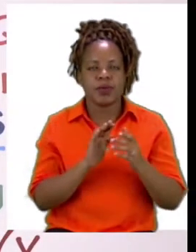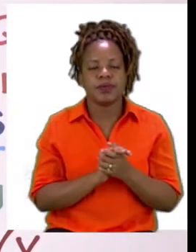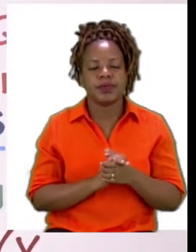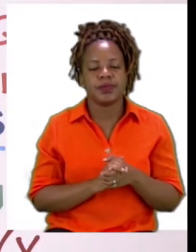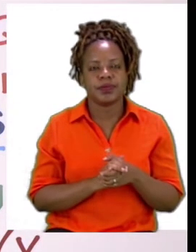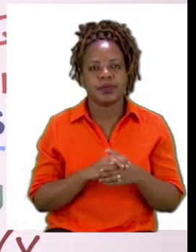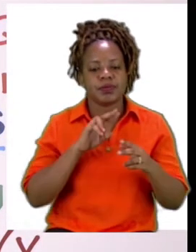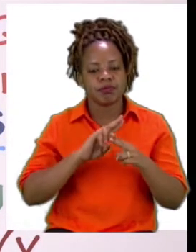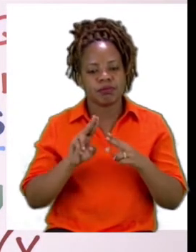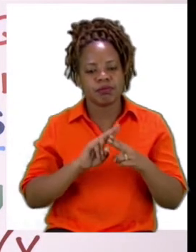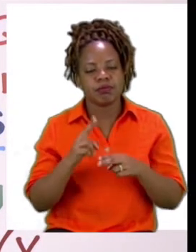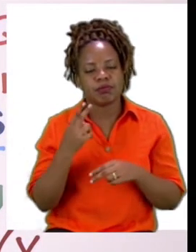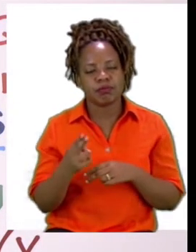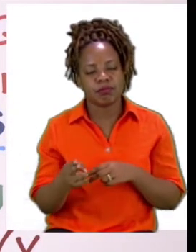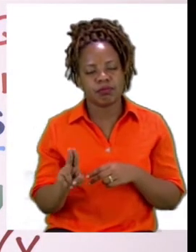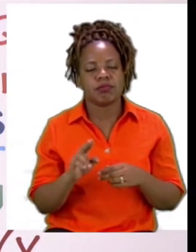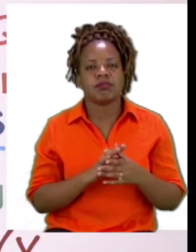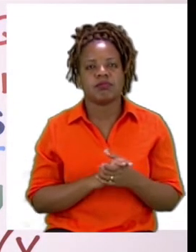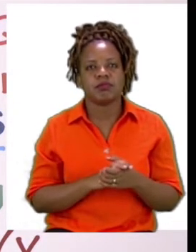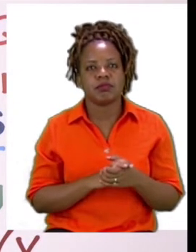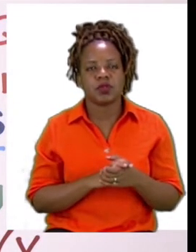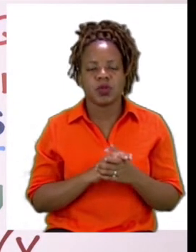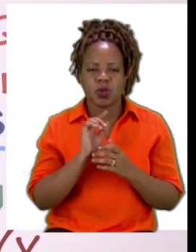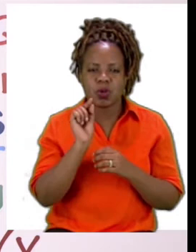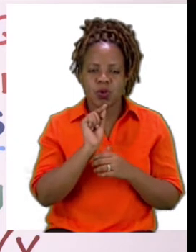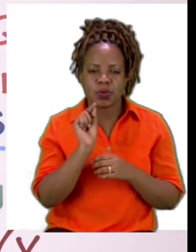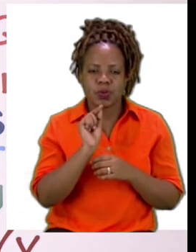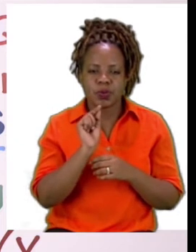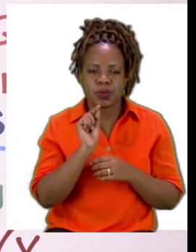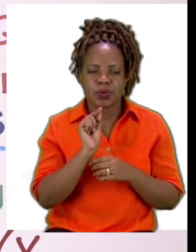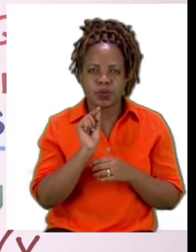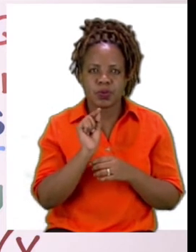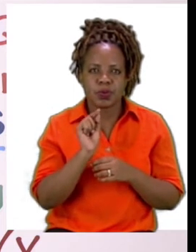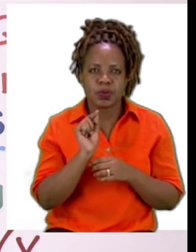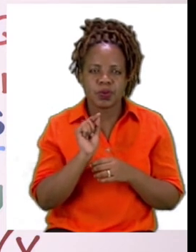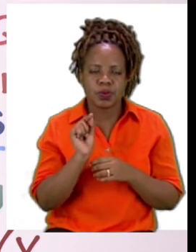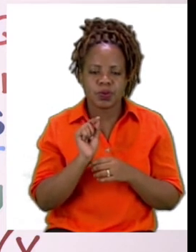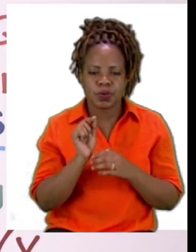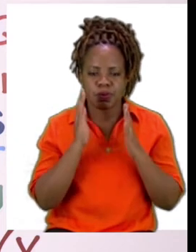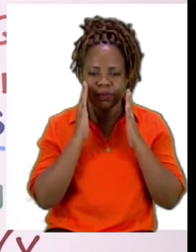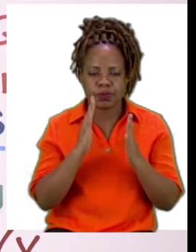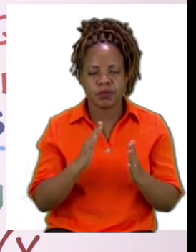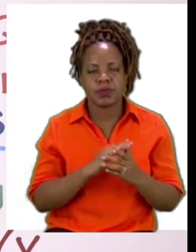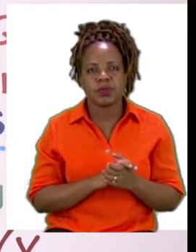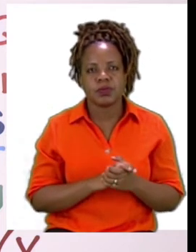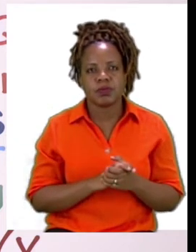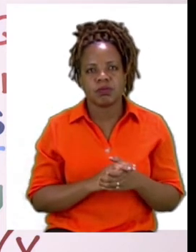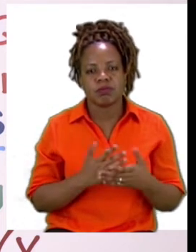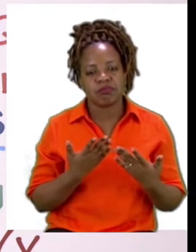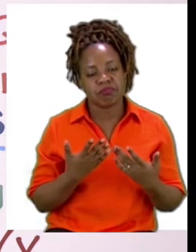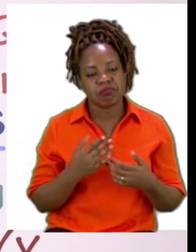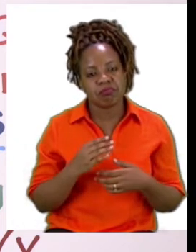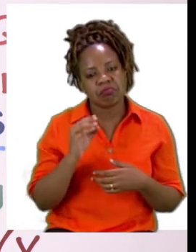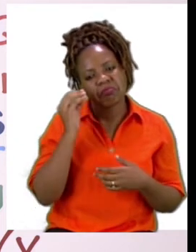you pay attention when you are coloring, just in case you might color too many or too few. And if you're not sure, it's okay